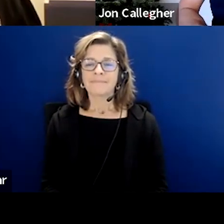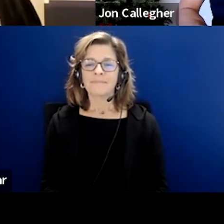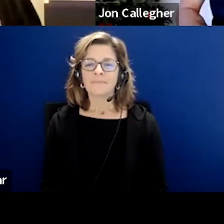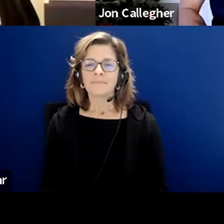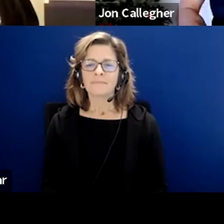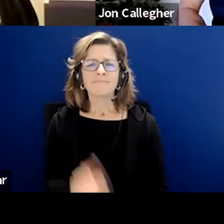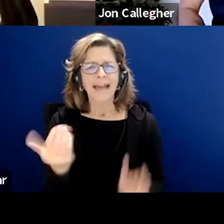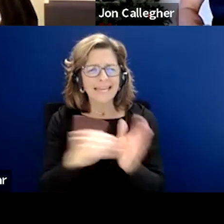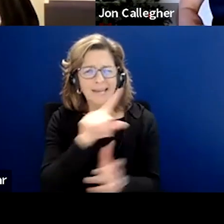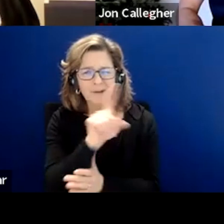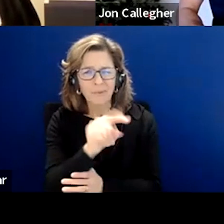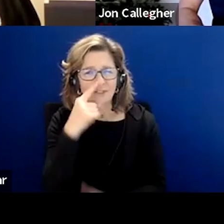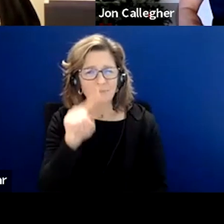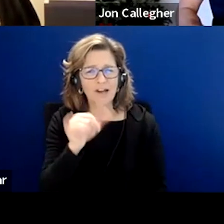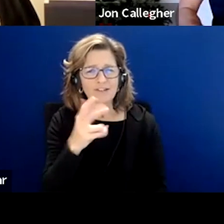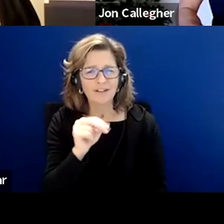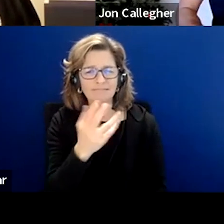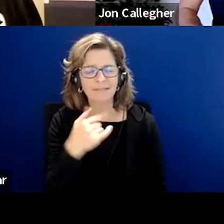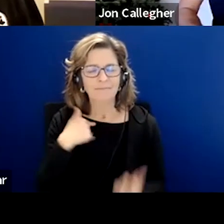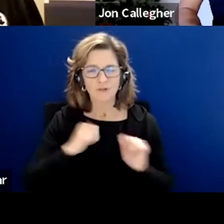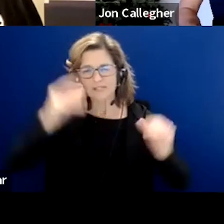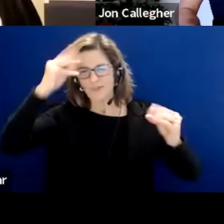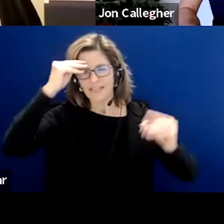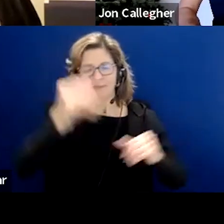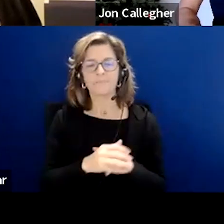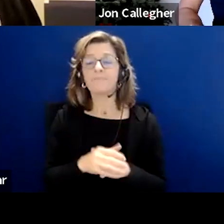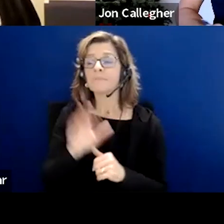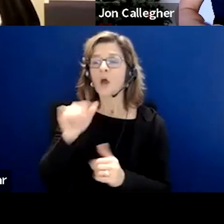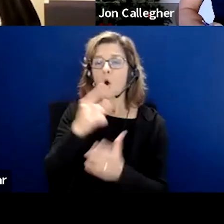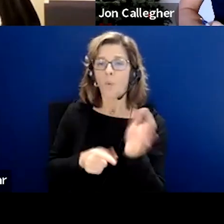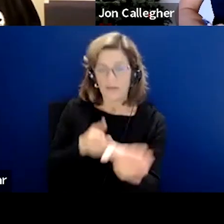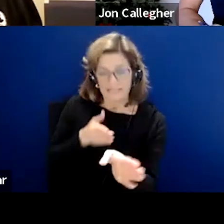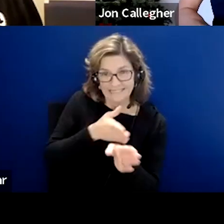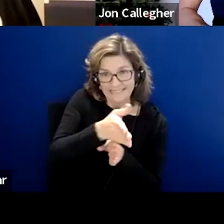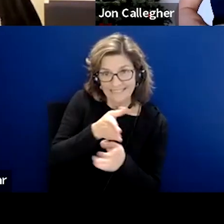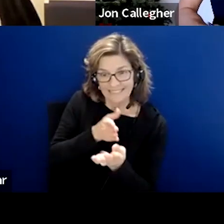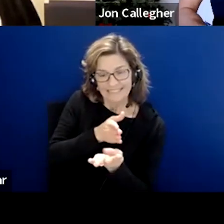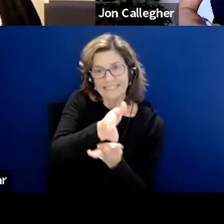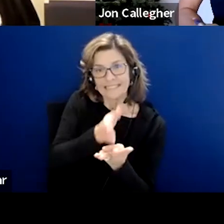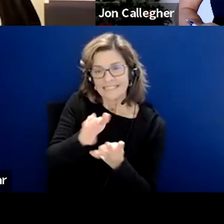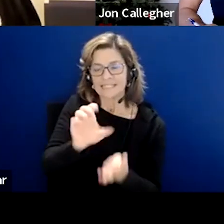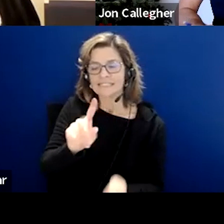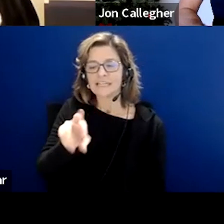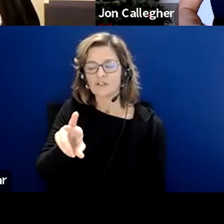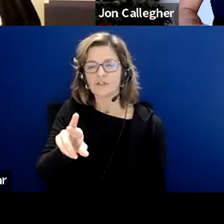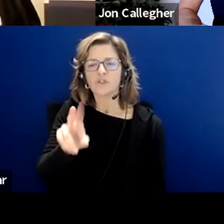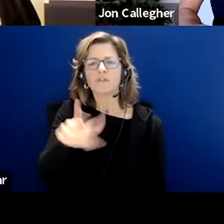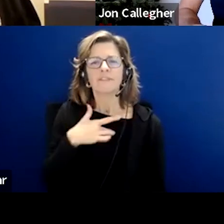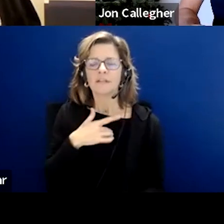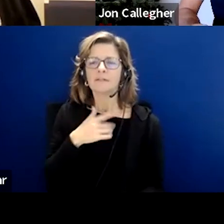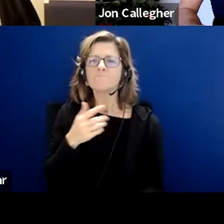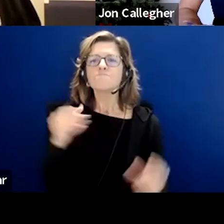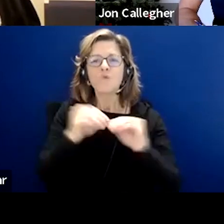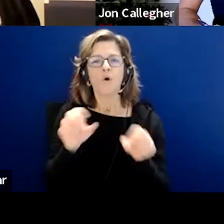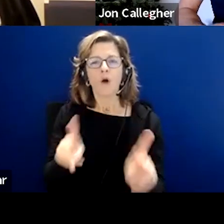Give me the question again, John. I'm trying to process this. In what sectors are there more opportunities for greater participation among workers